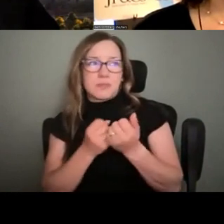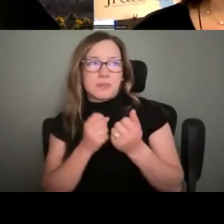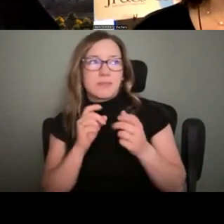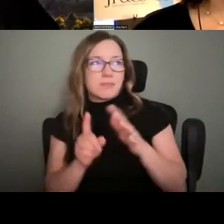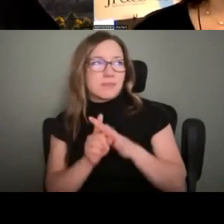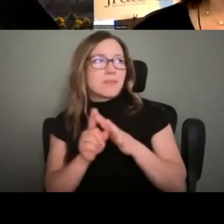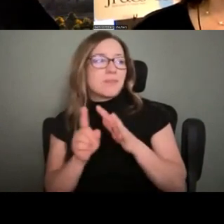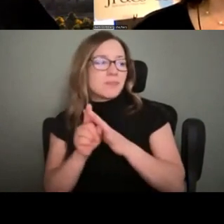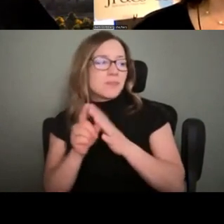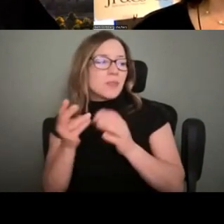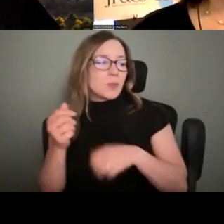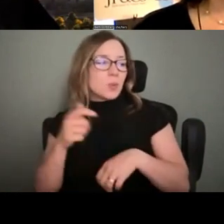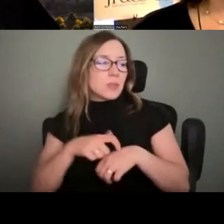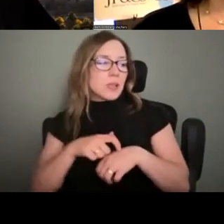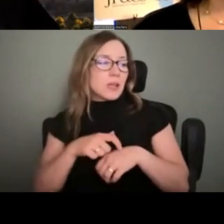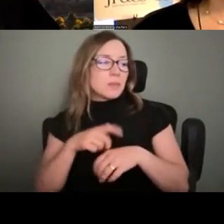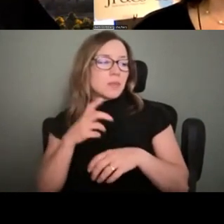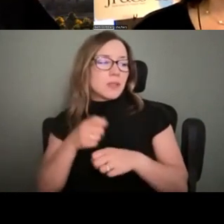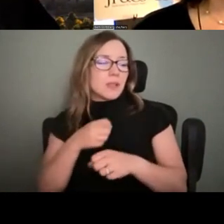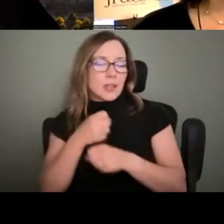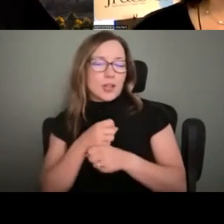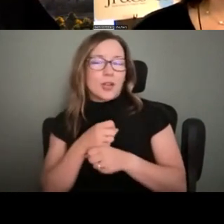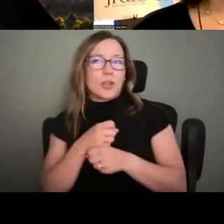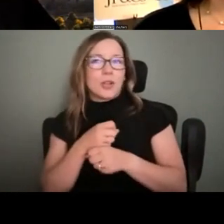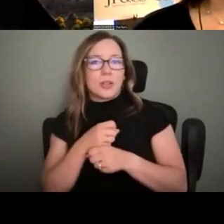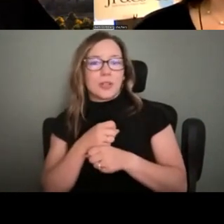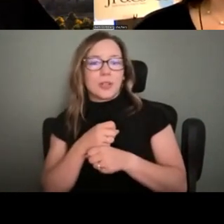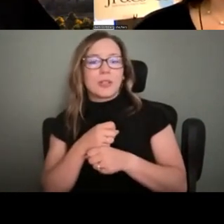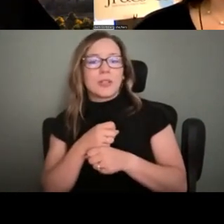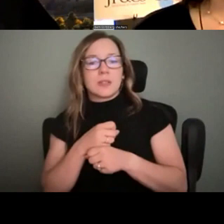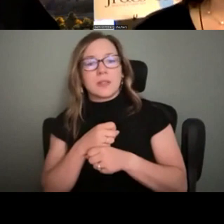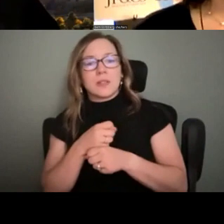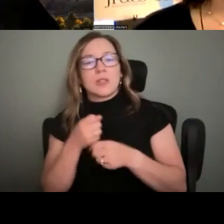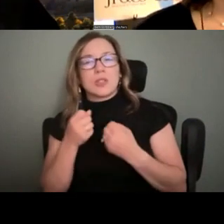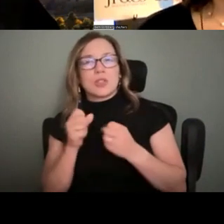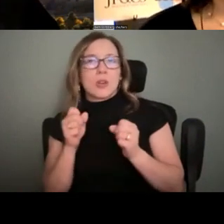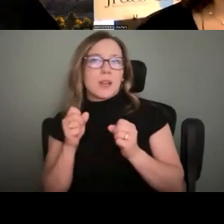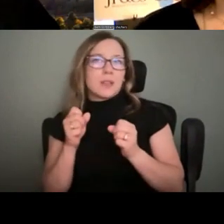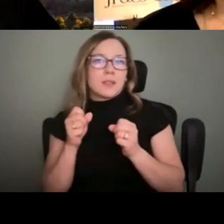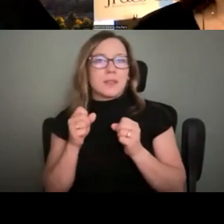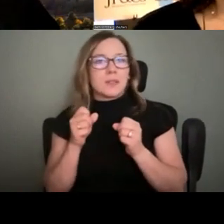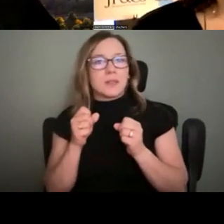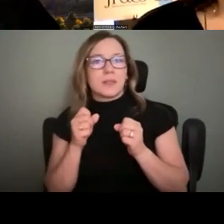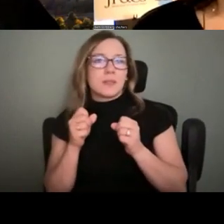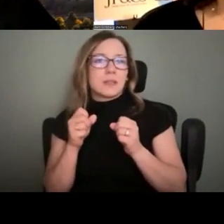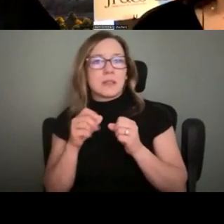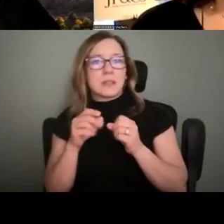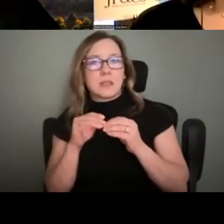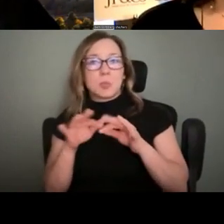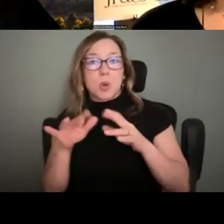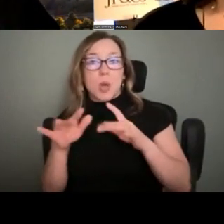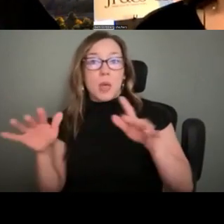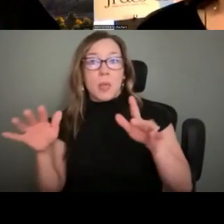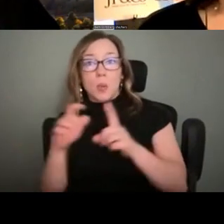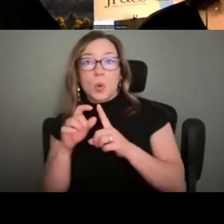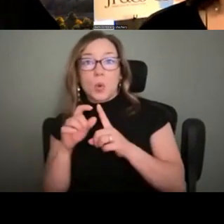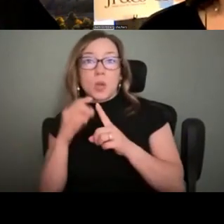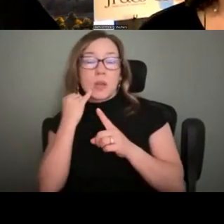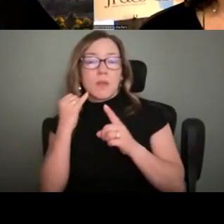And we talk about the respite, you know, we try to spread the word through that so that if someone is watching the local closed circuit